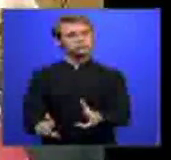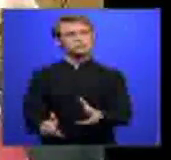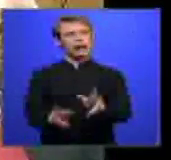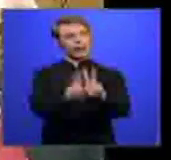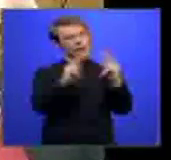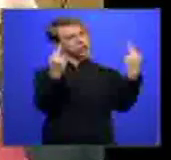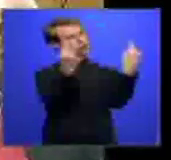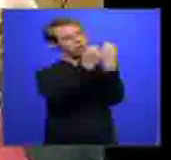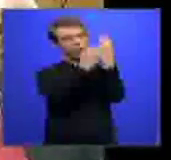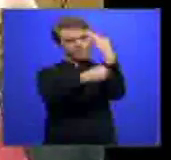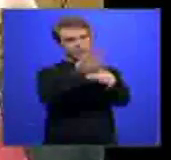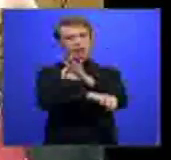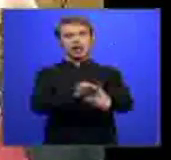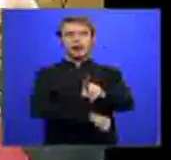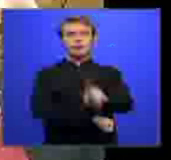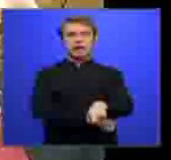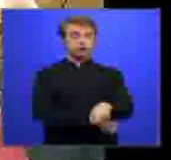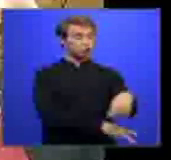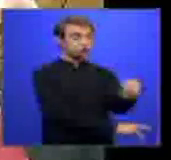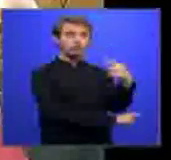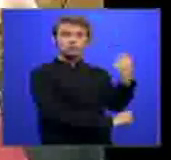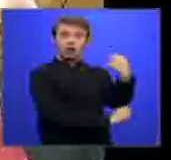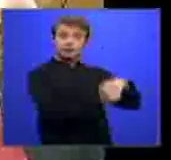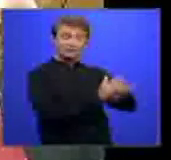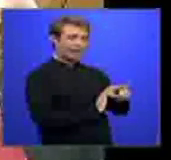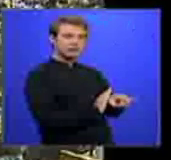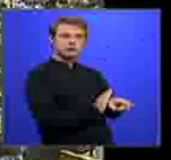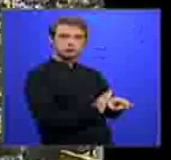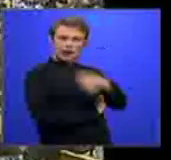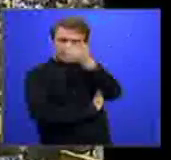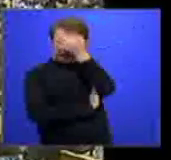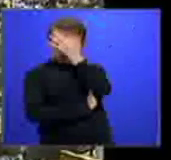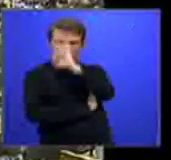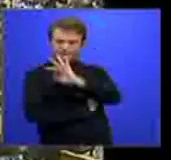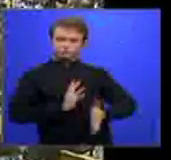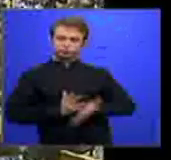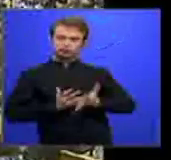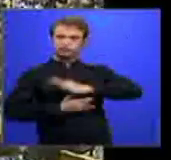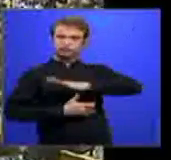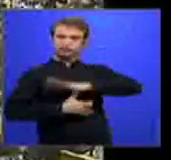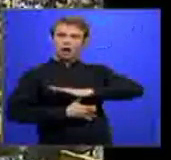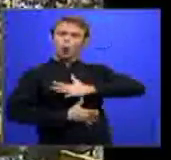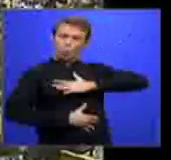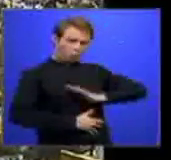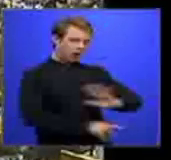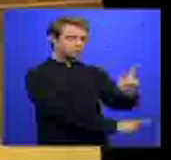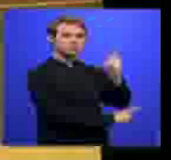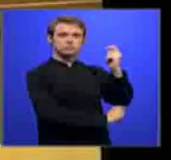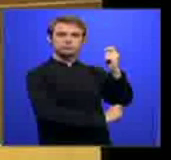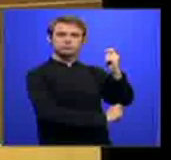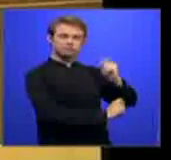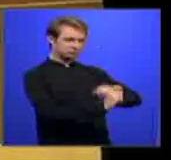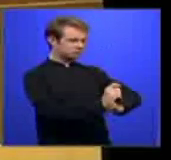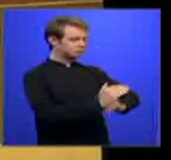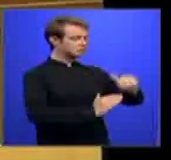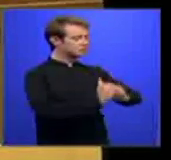rural development remains a priority of government, it is crucial that we also develop a